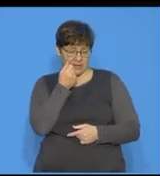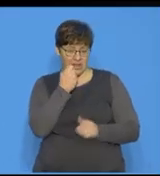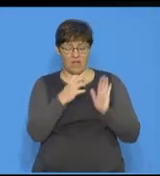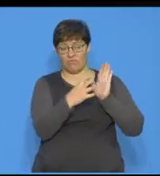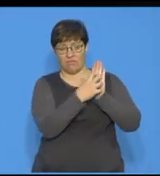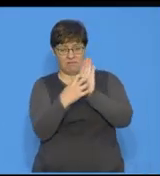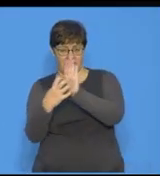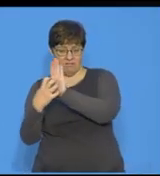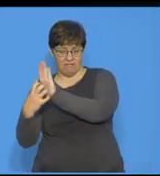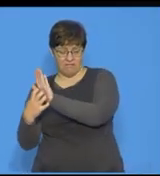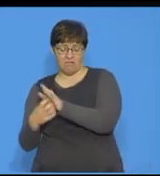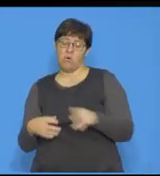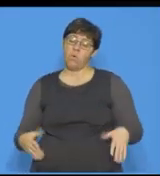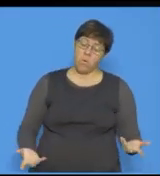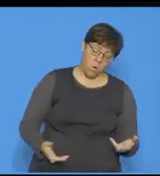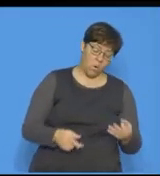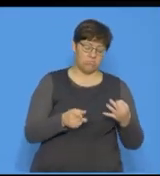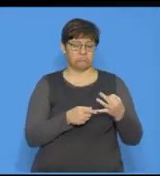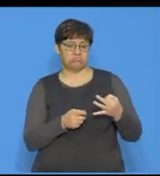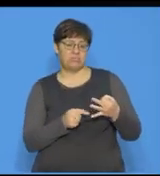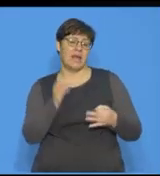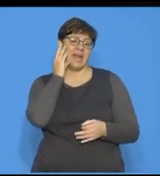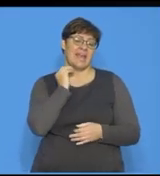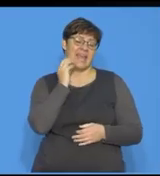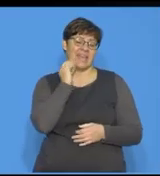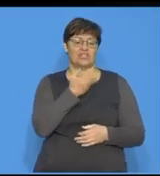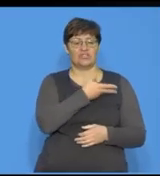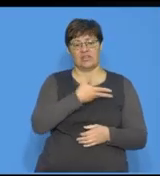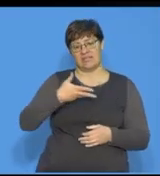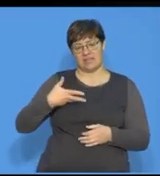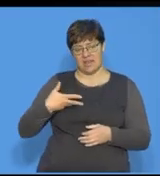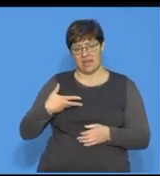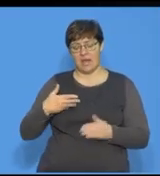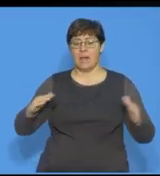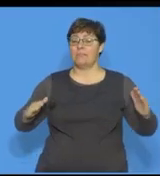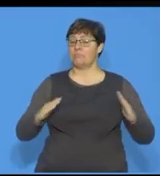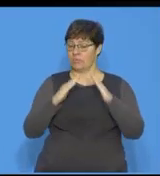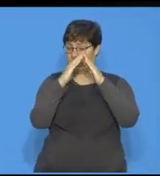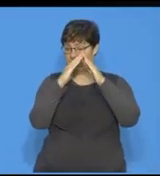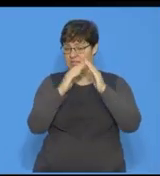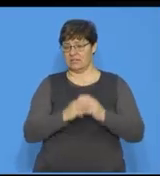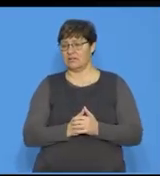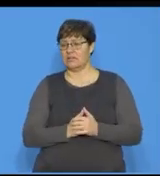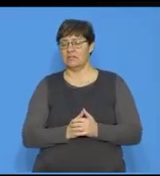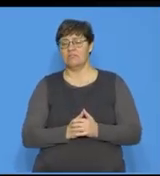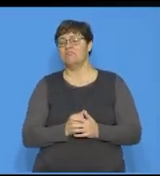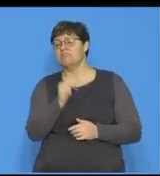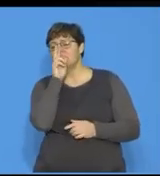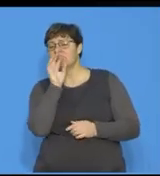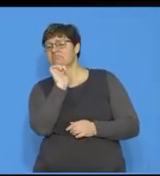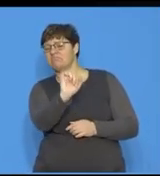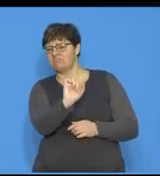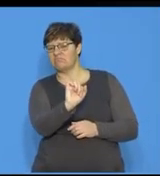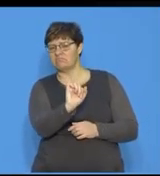and sometimes it's called an age-gender pyramid. So you might see in